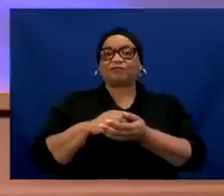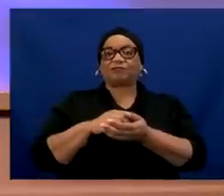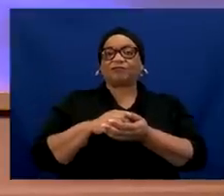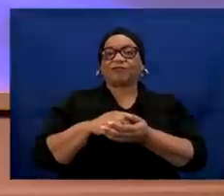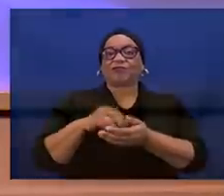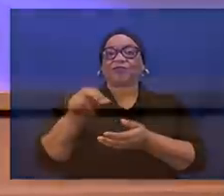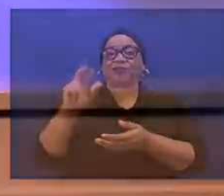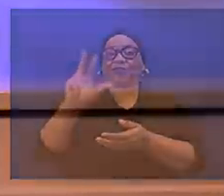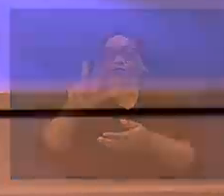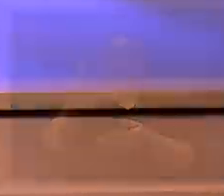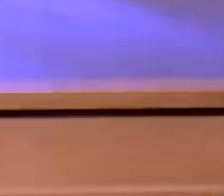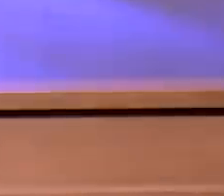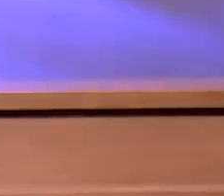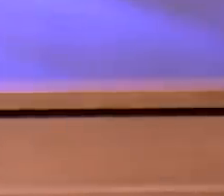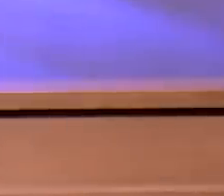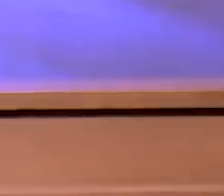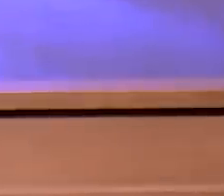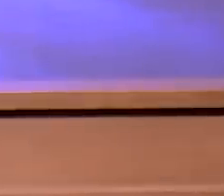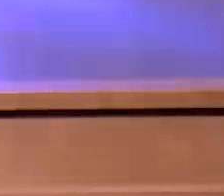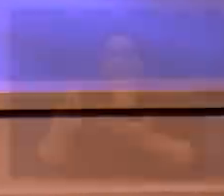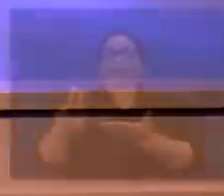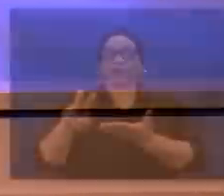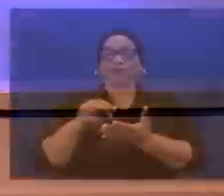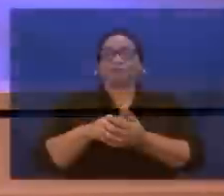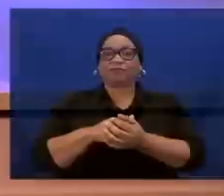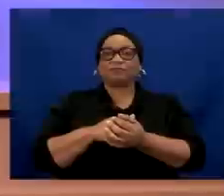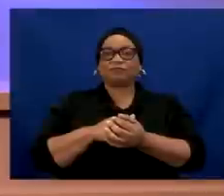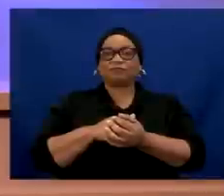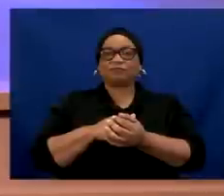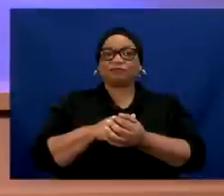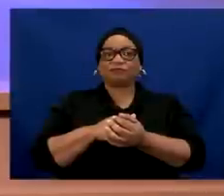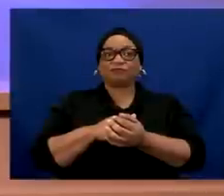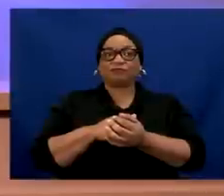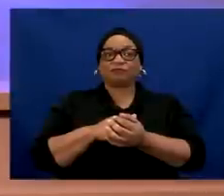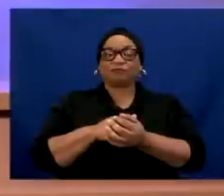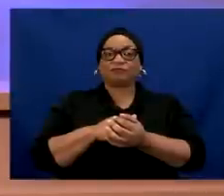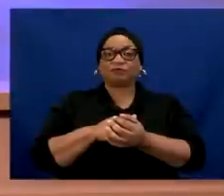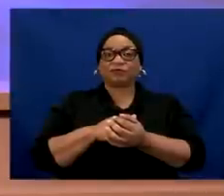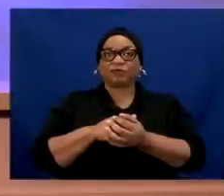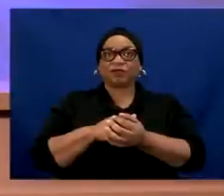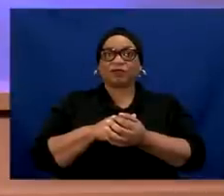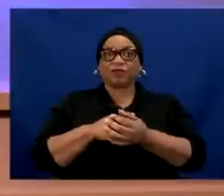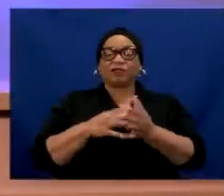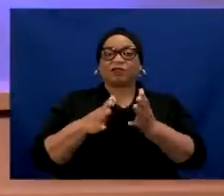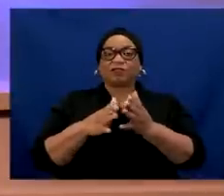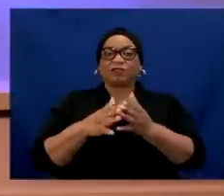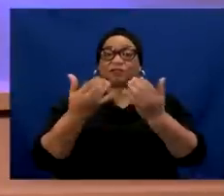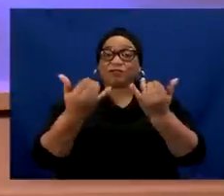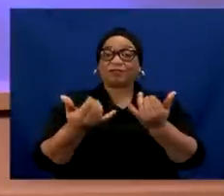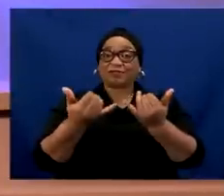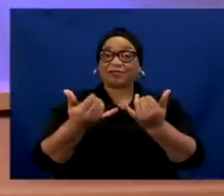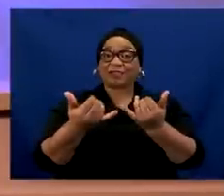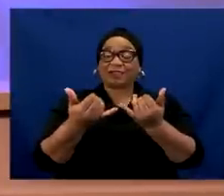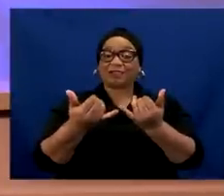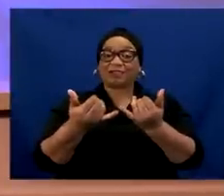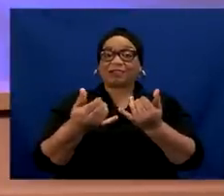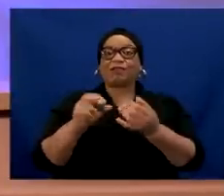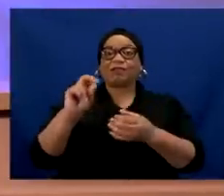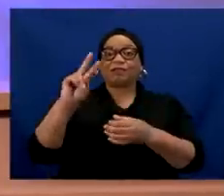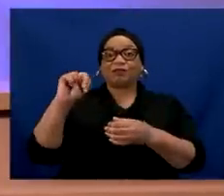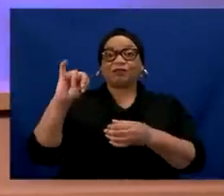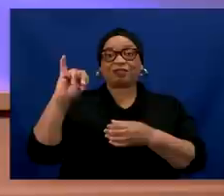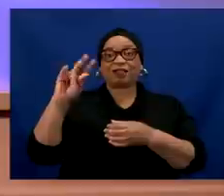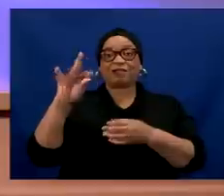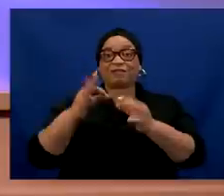verse 37. I want to read it. You know, we usually use the New International Version around here. I'll refer to that later, but I